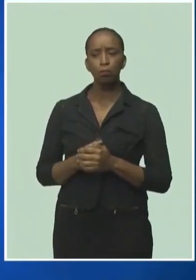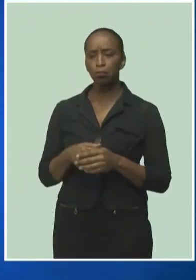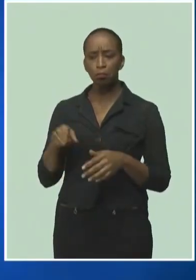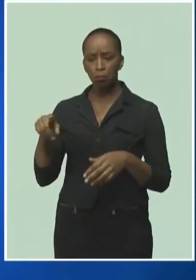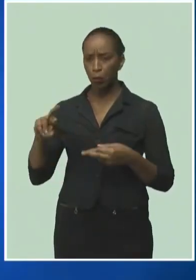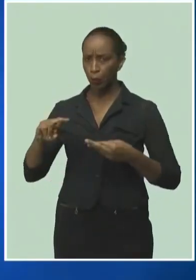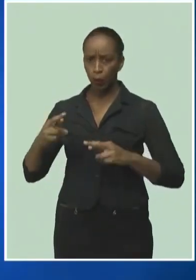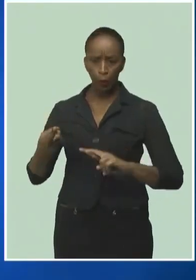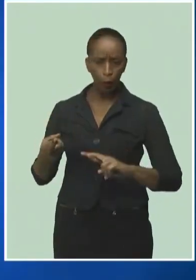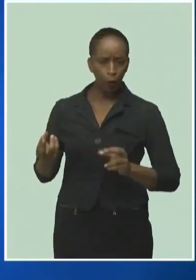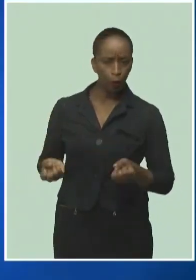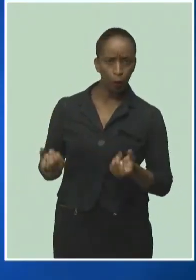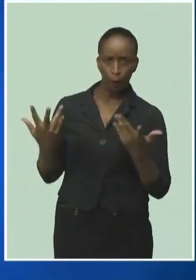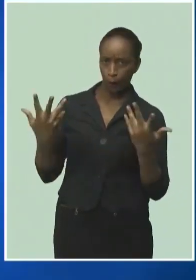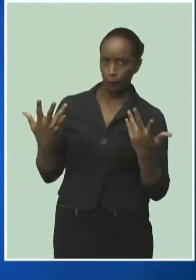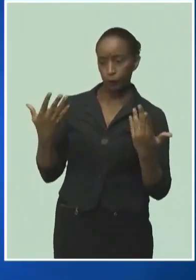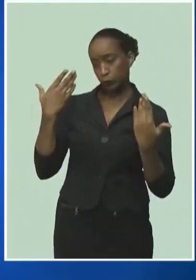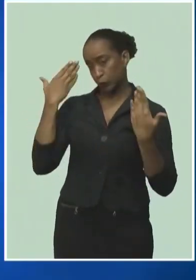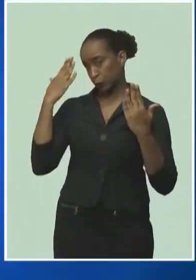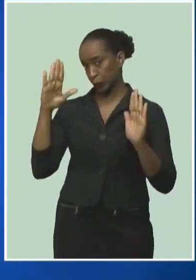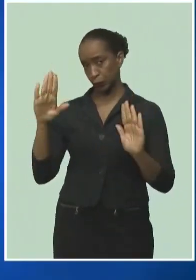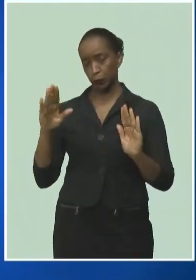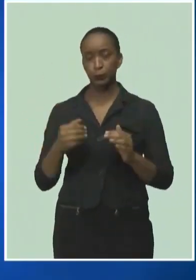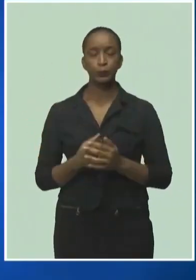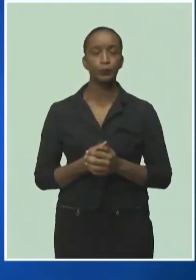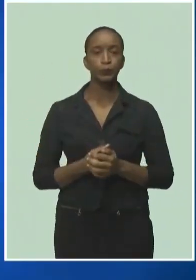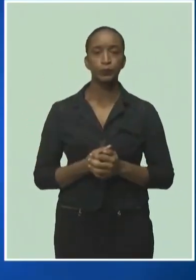is unknown at this time.